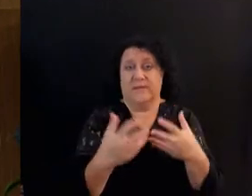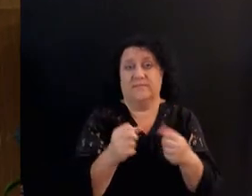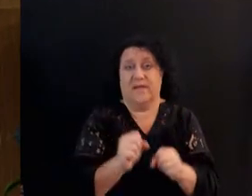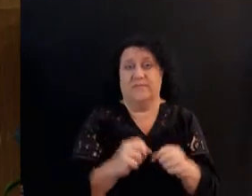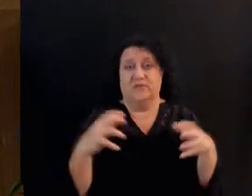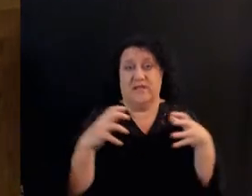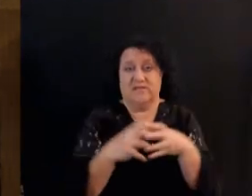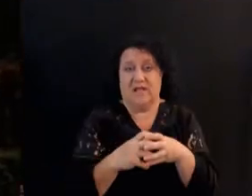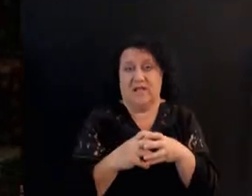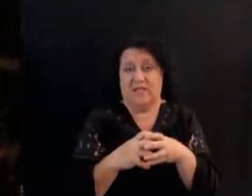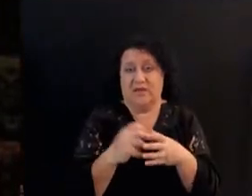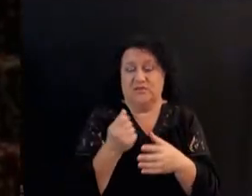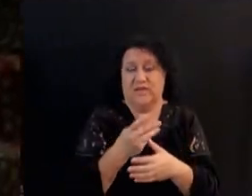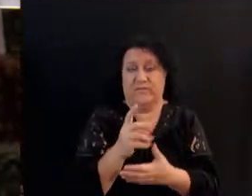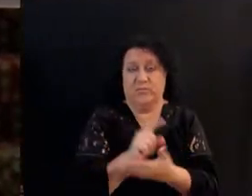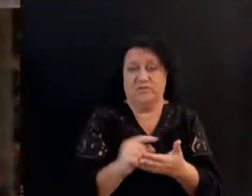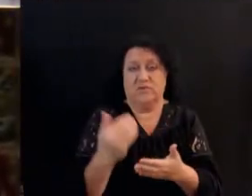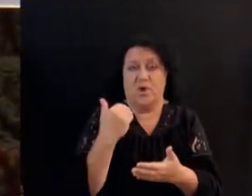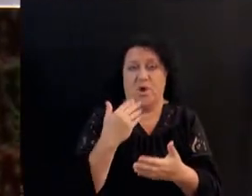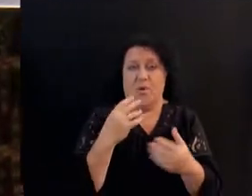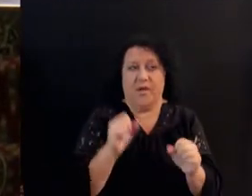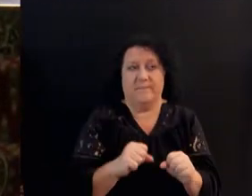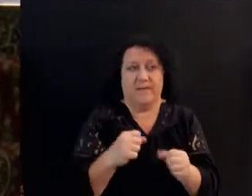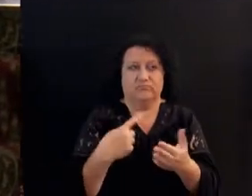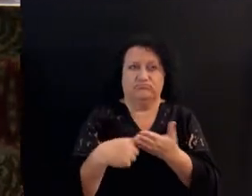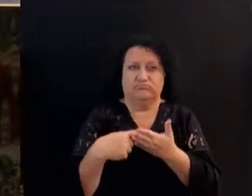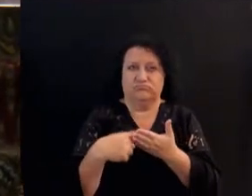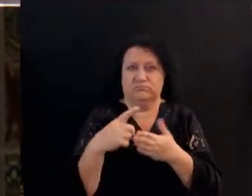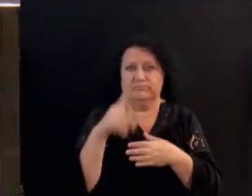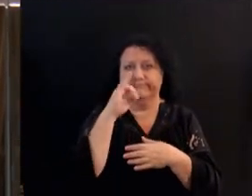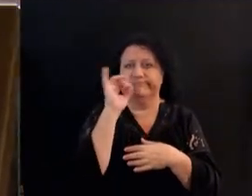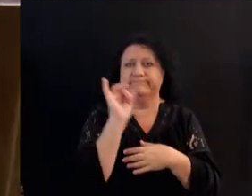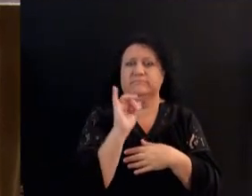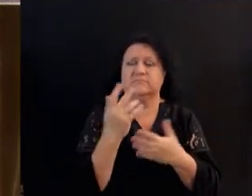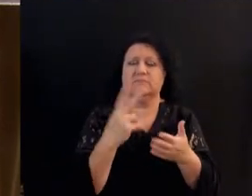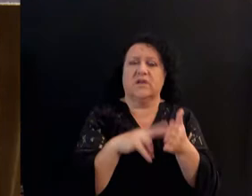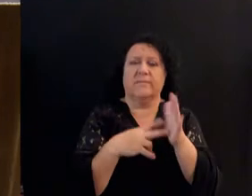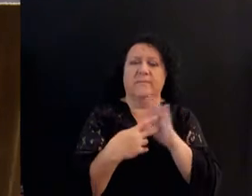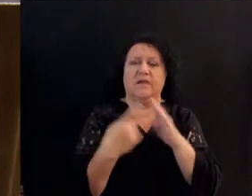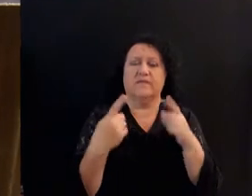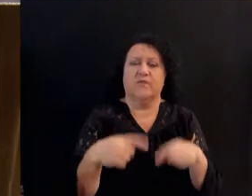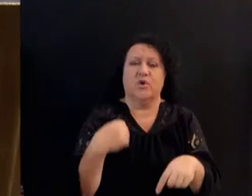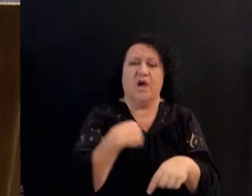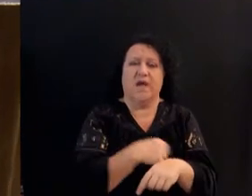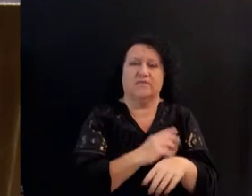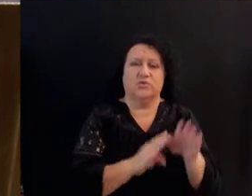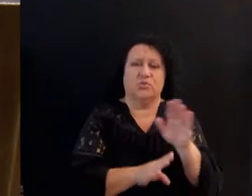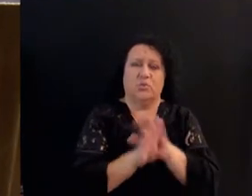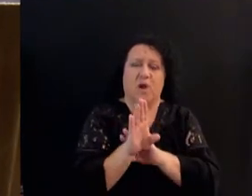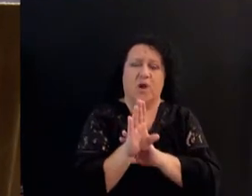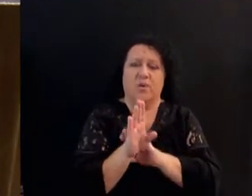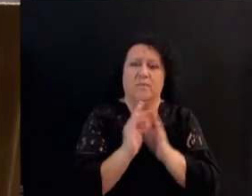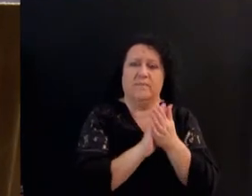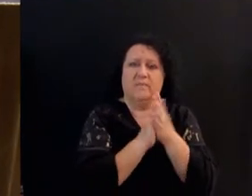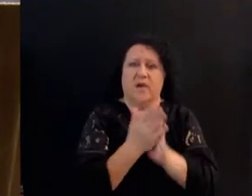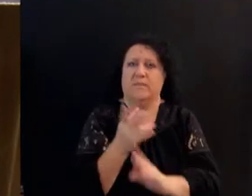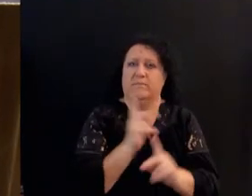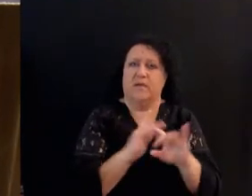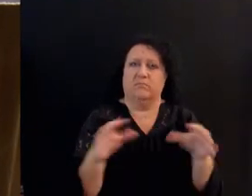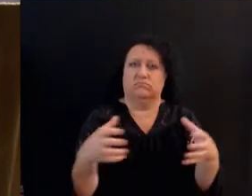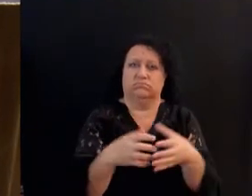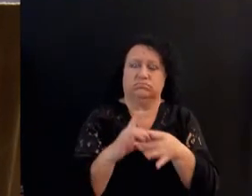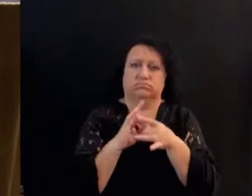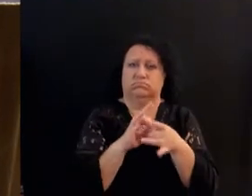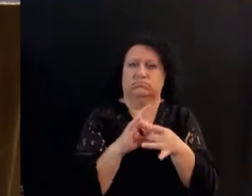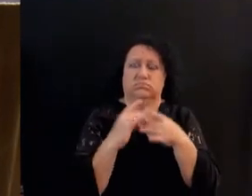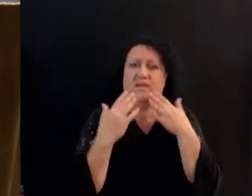ago and talk about what does it look like for us to grow into a thankful people.